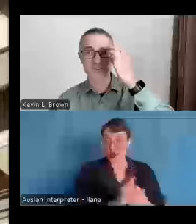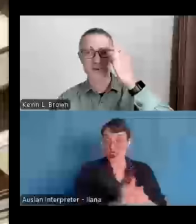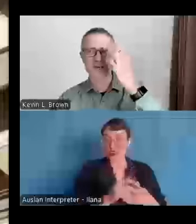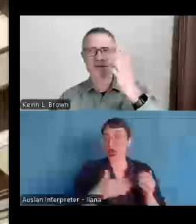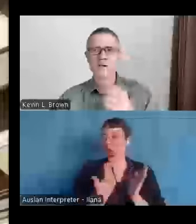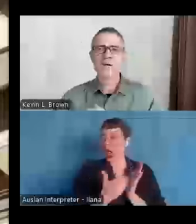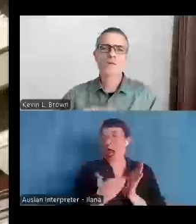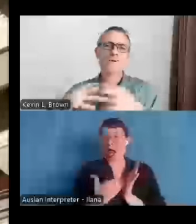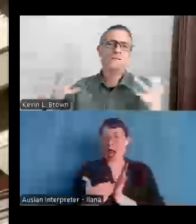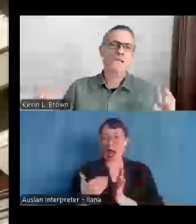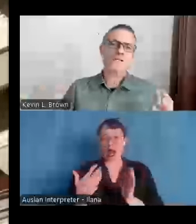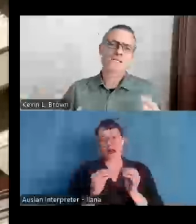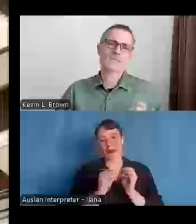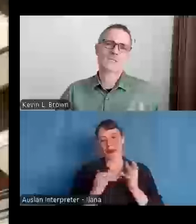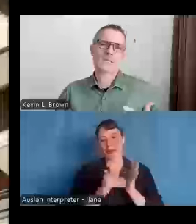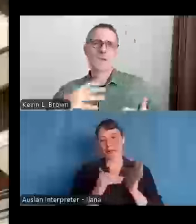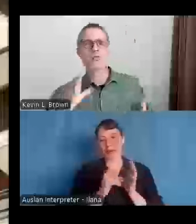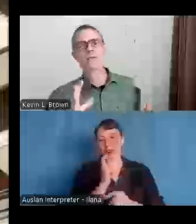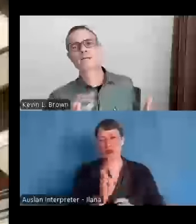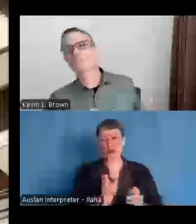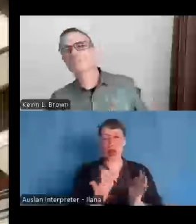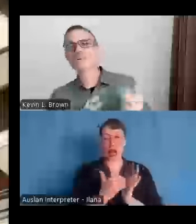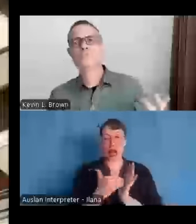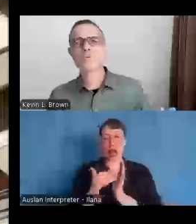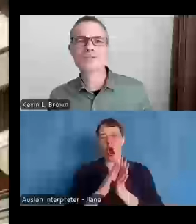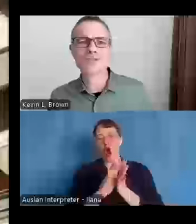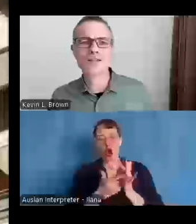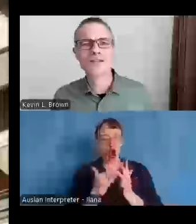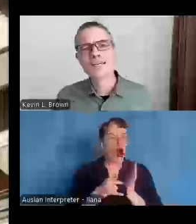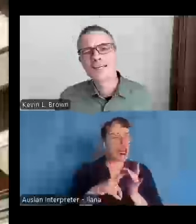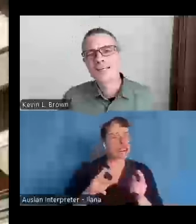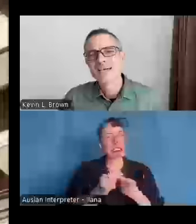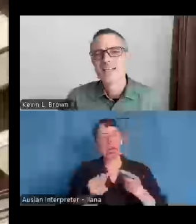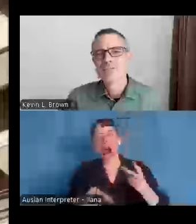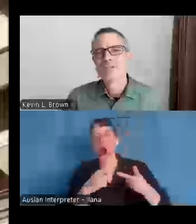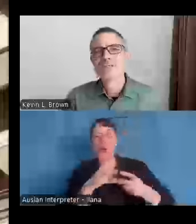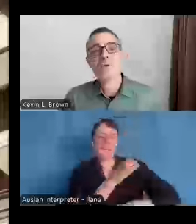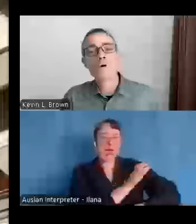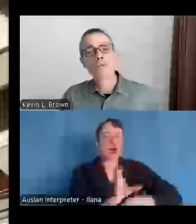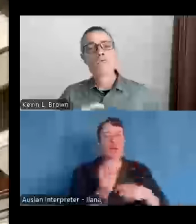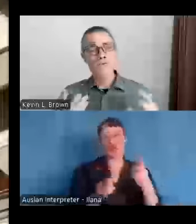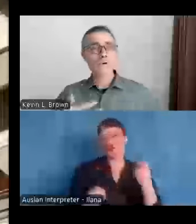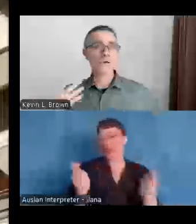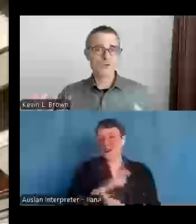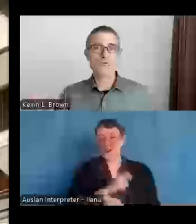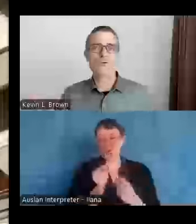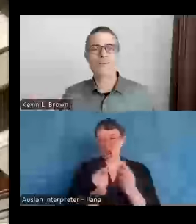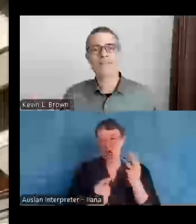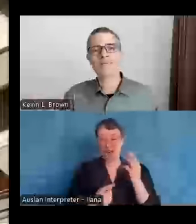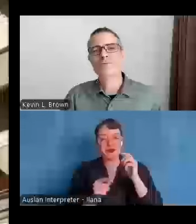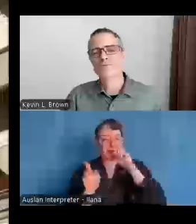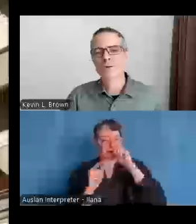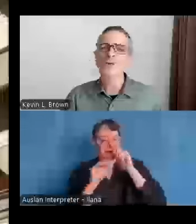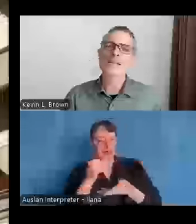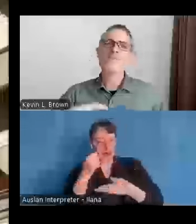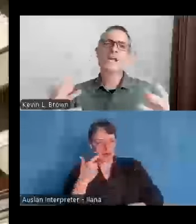would talk about, well, holistic this and empowerment and transformation. And then she would say, well, can you tell me what you do? And